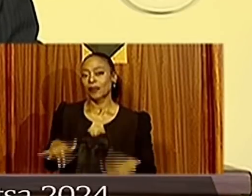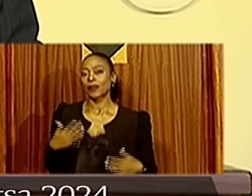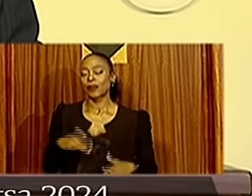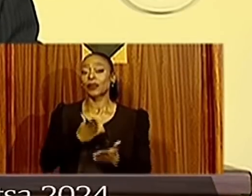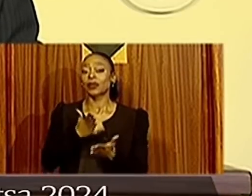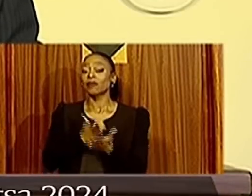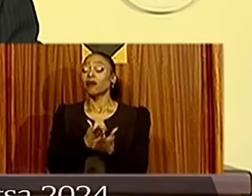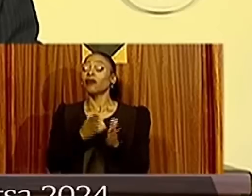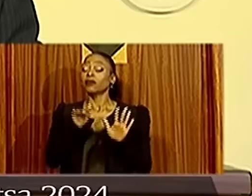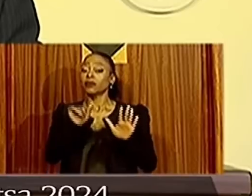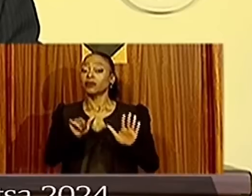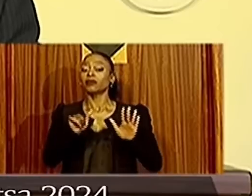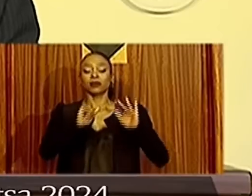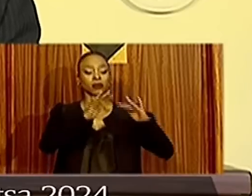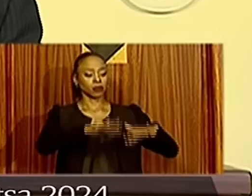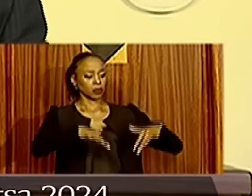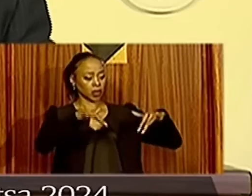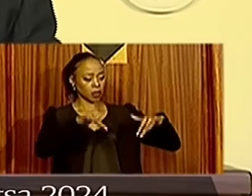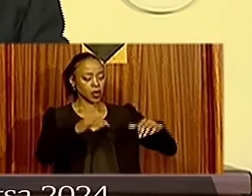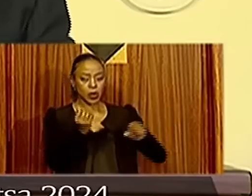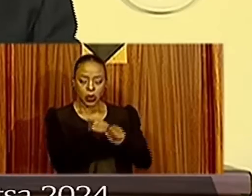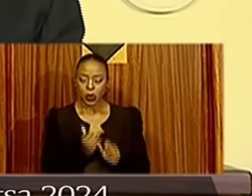Parliament a working parliament.